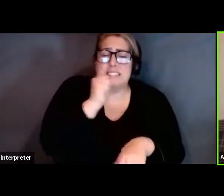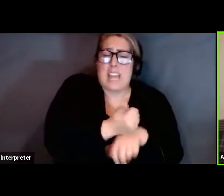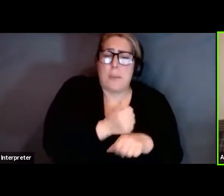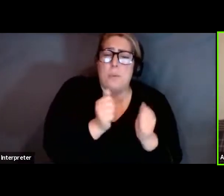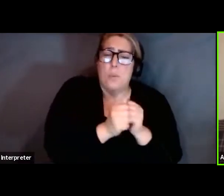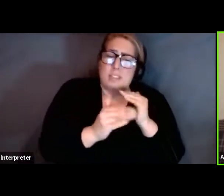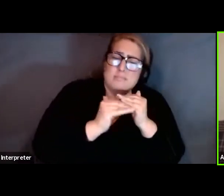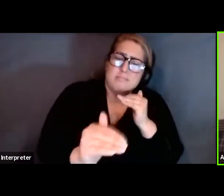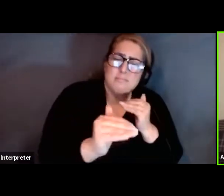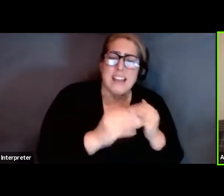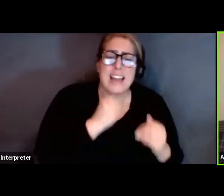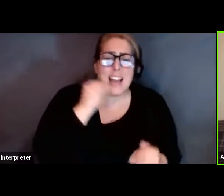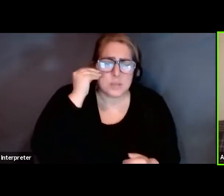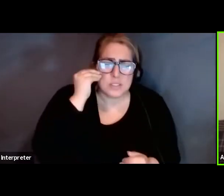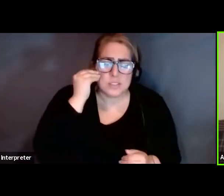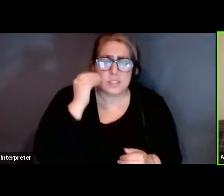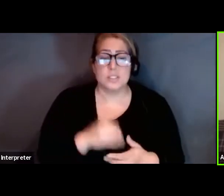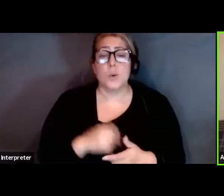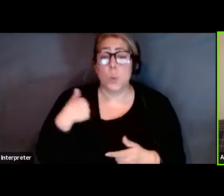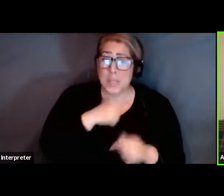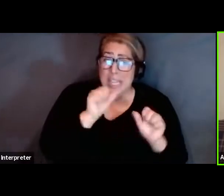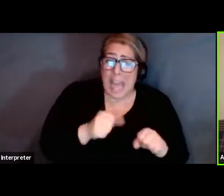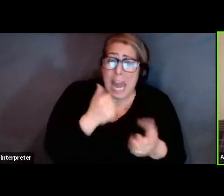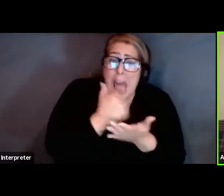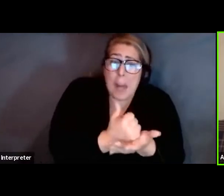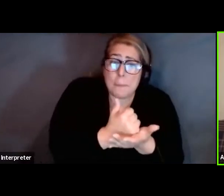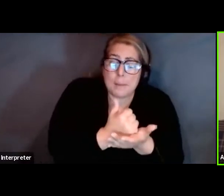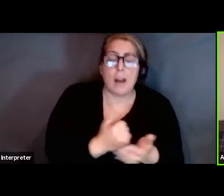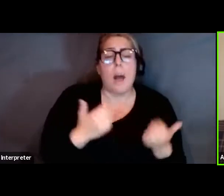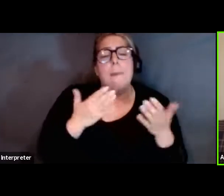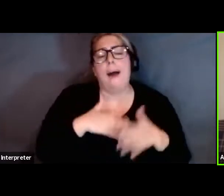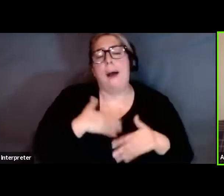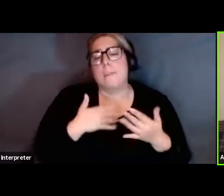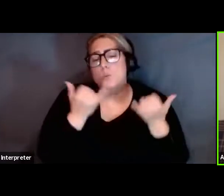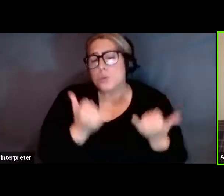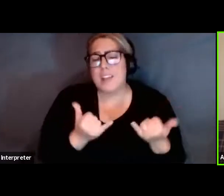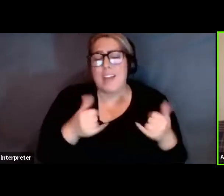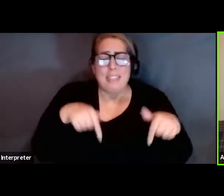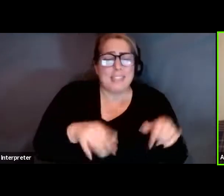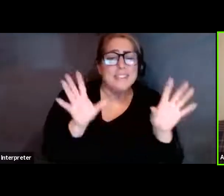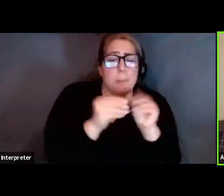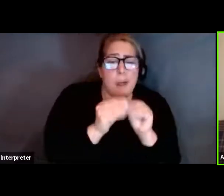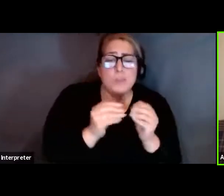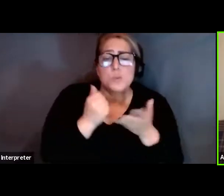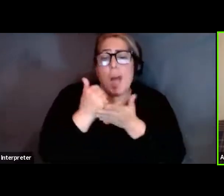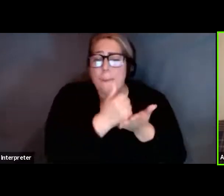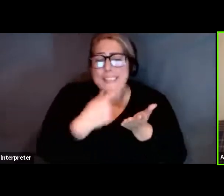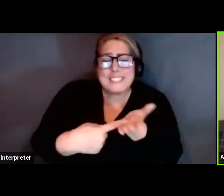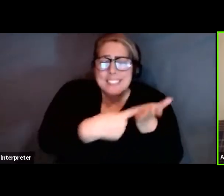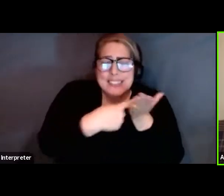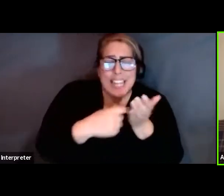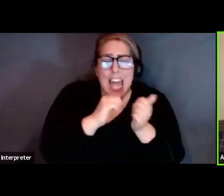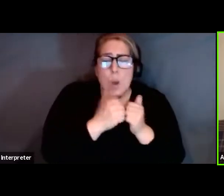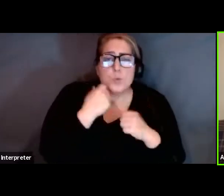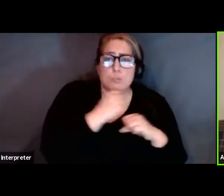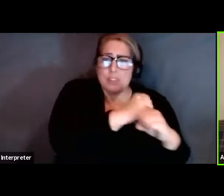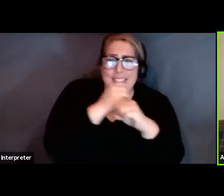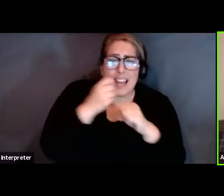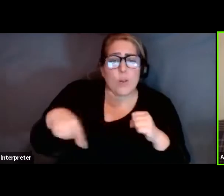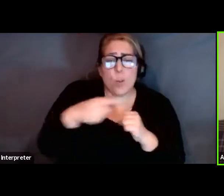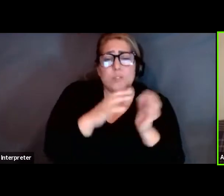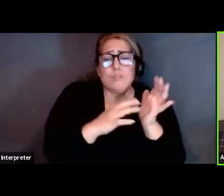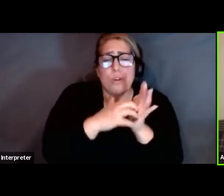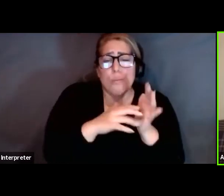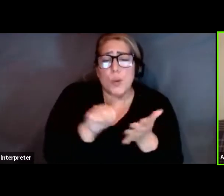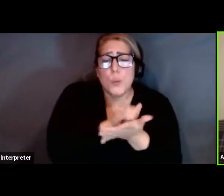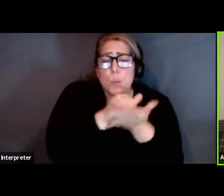glad that we're going to be talking to some people who are trying to help close that gap for the most vulnerable New Yorkers and